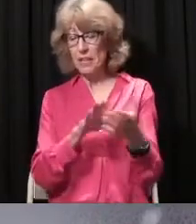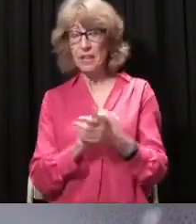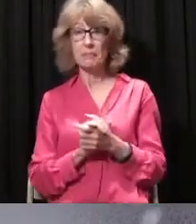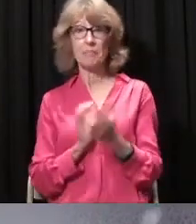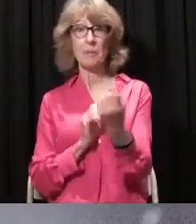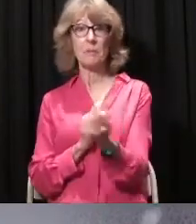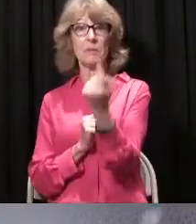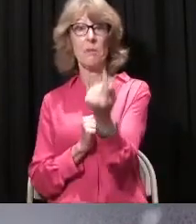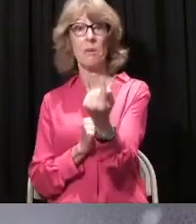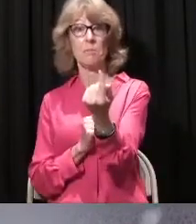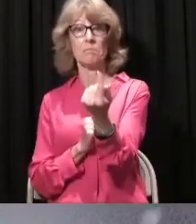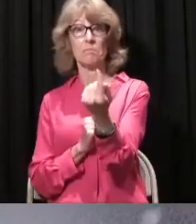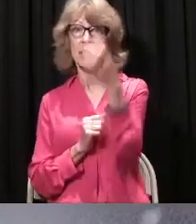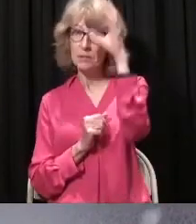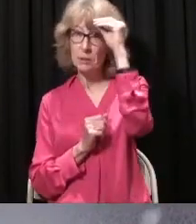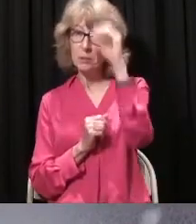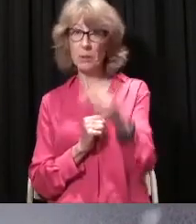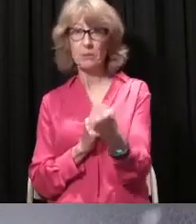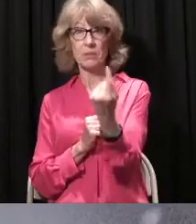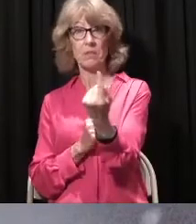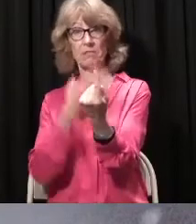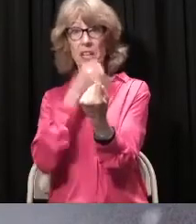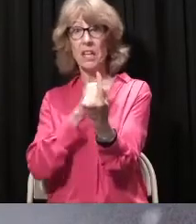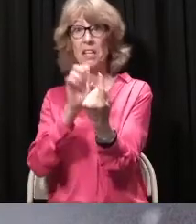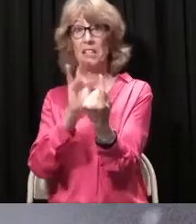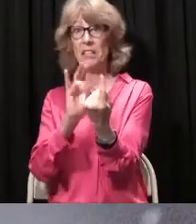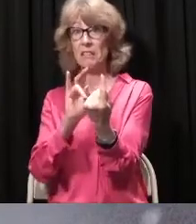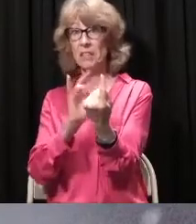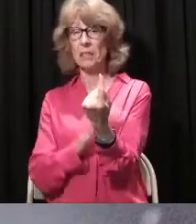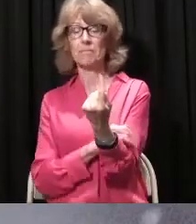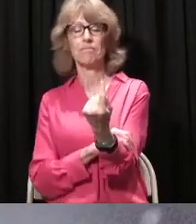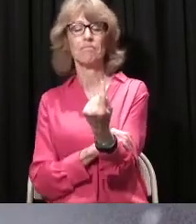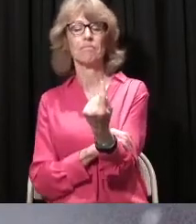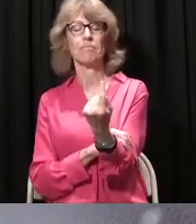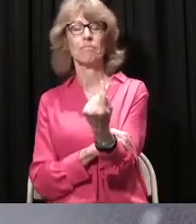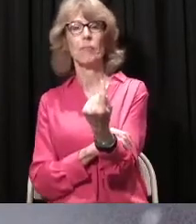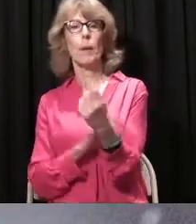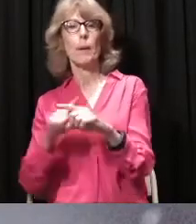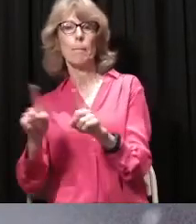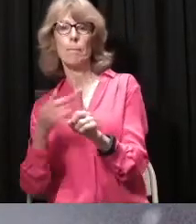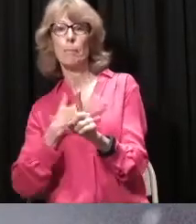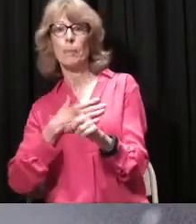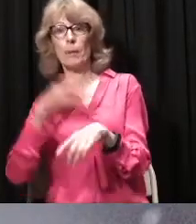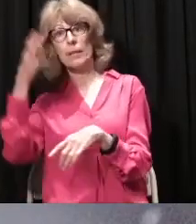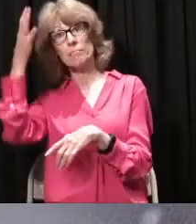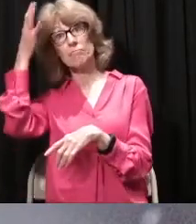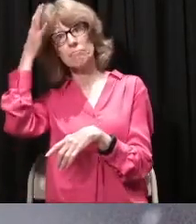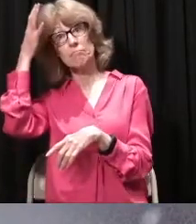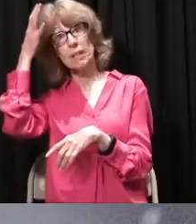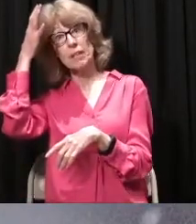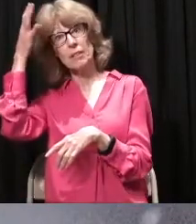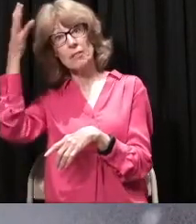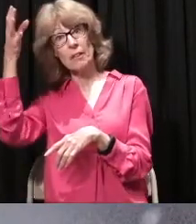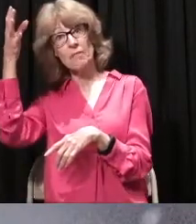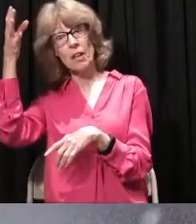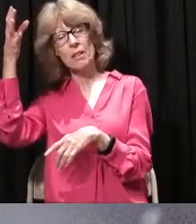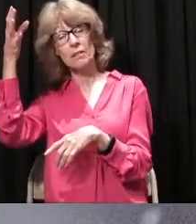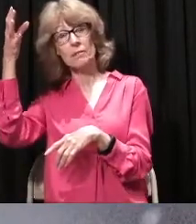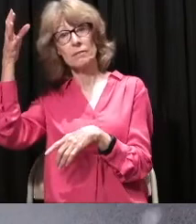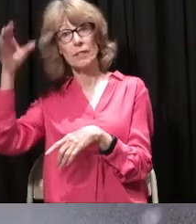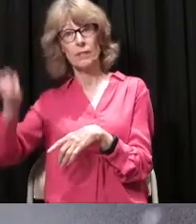Hubert? Nobody says anything. And so my grandpa says, well, he can stay with me for a